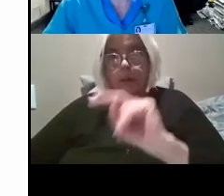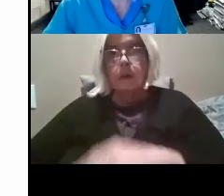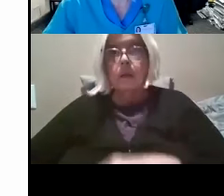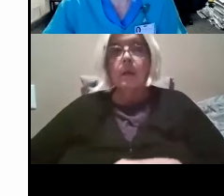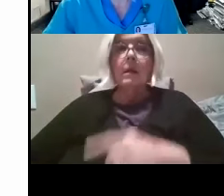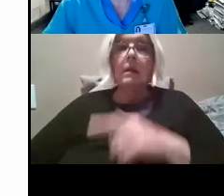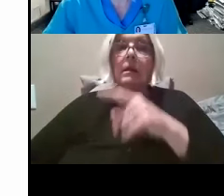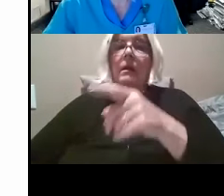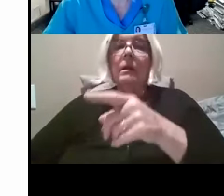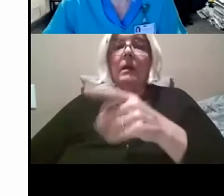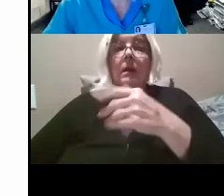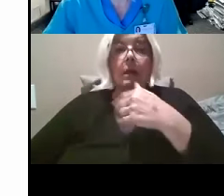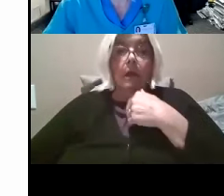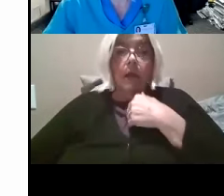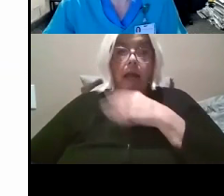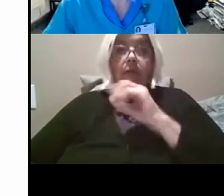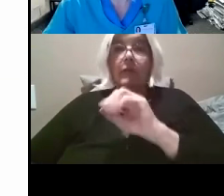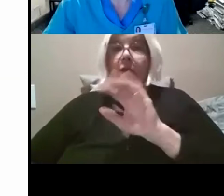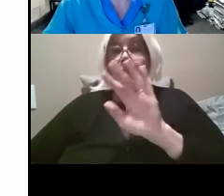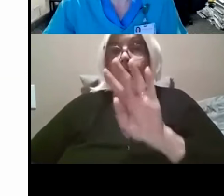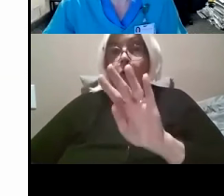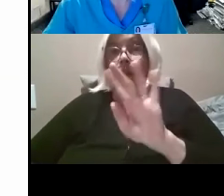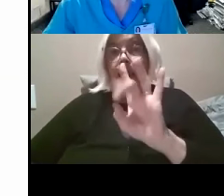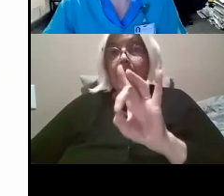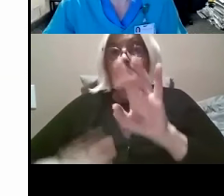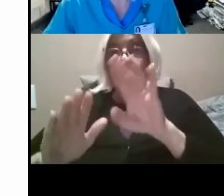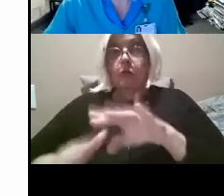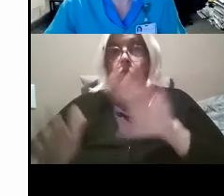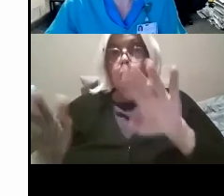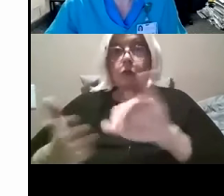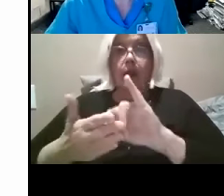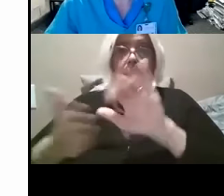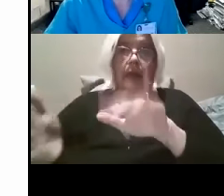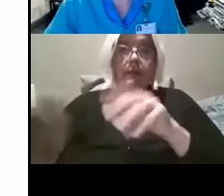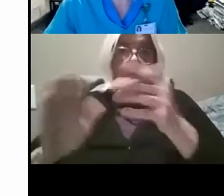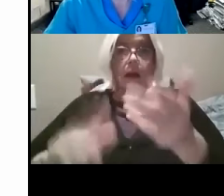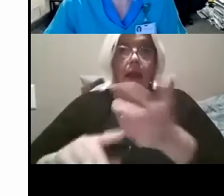MIS-C, and there has been 5,500